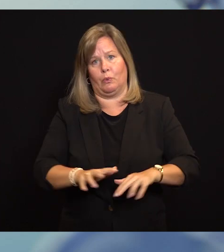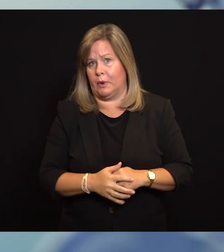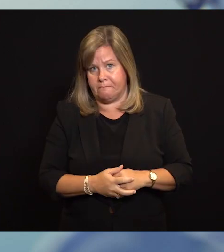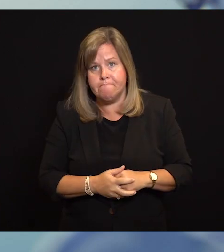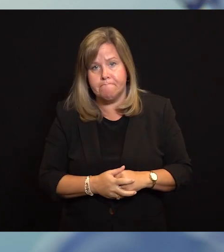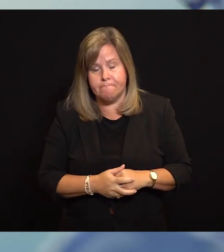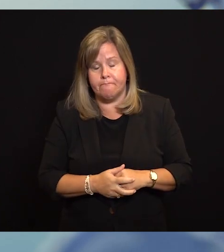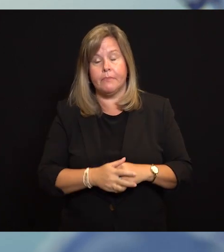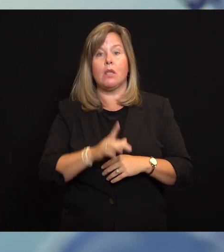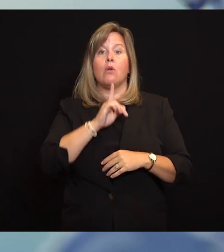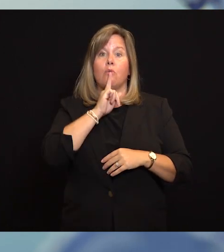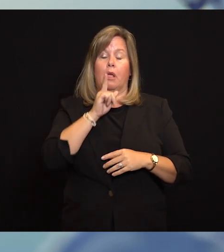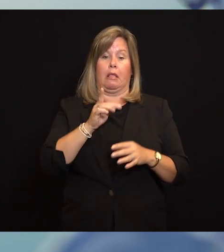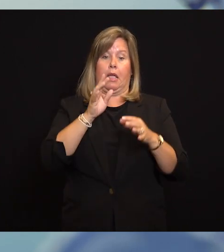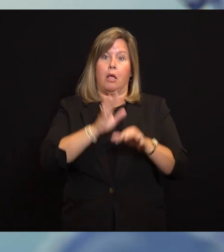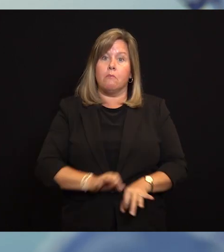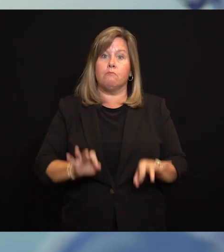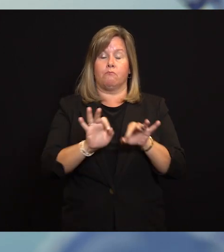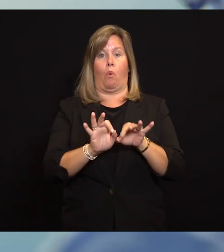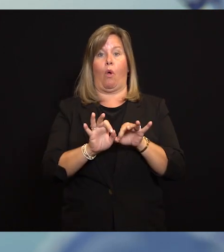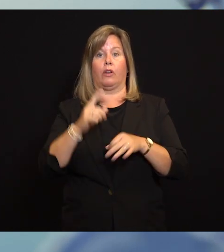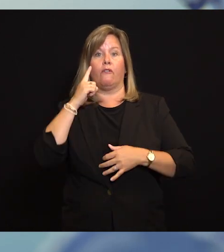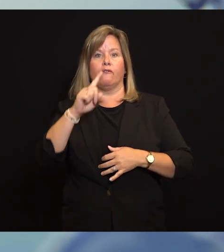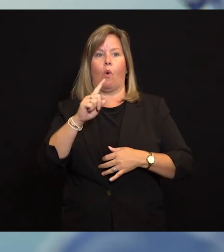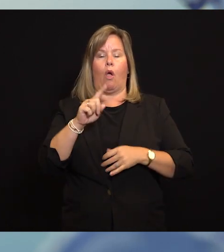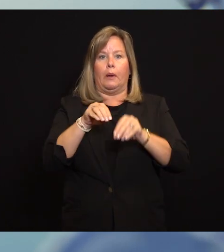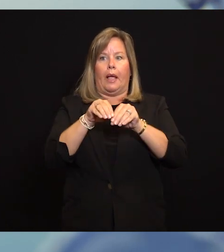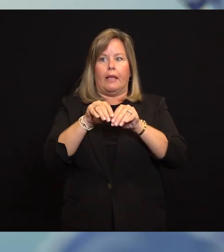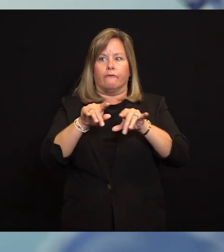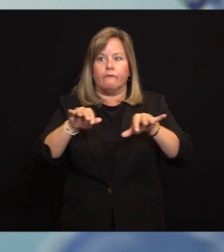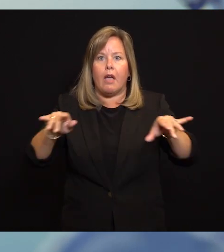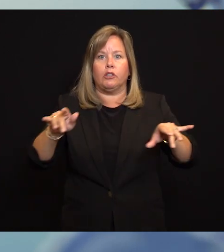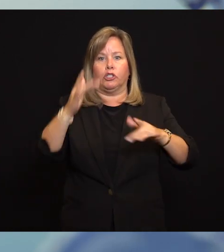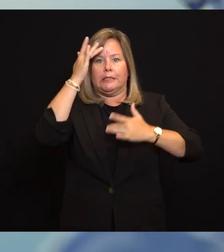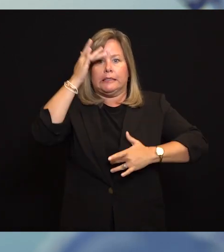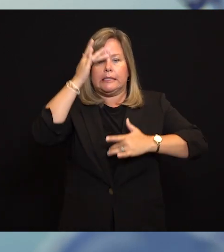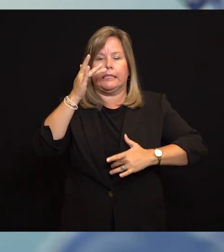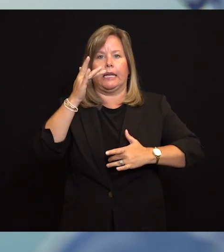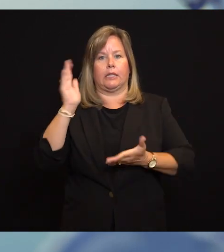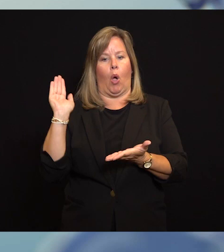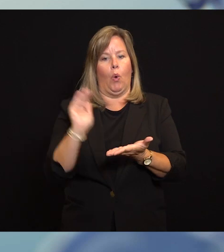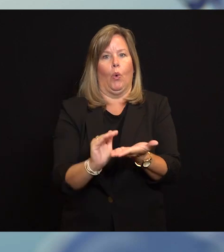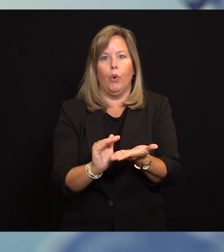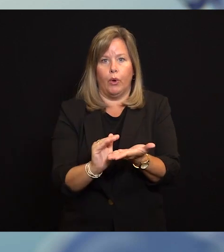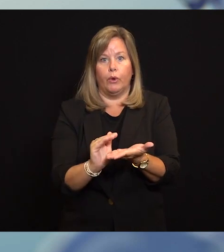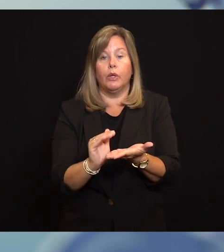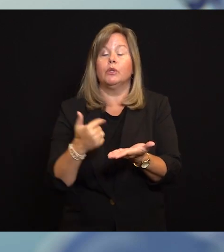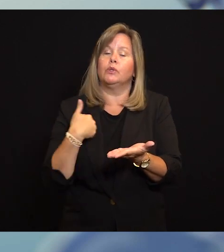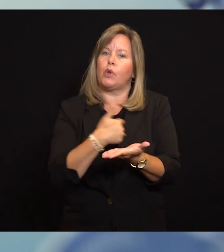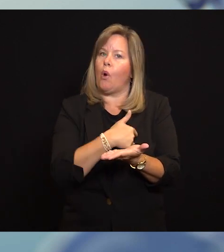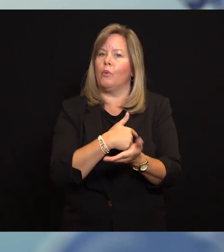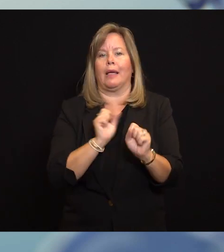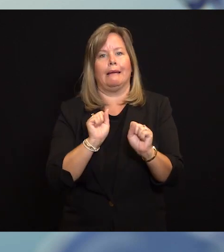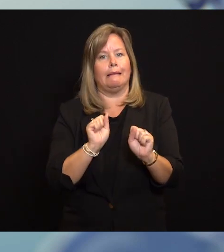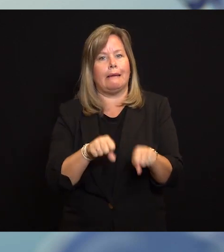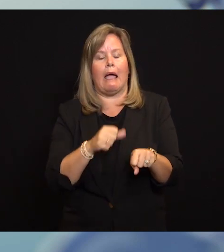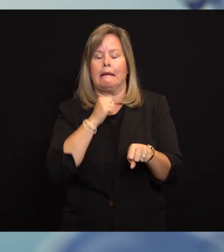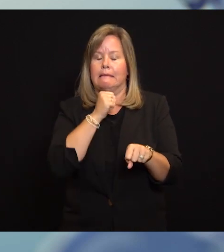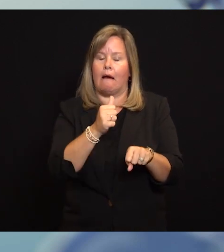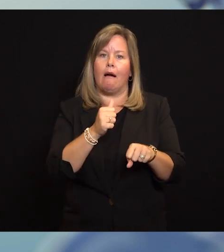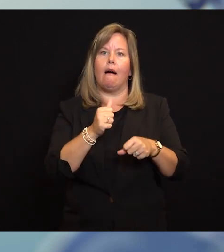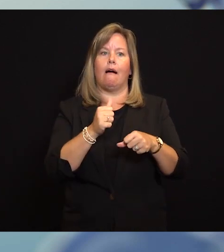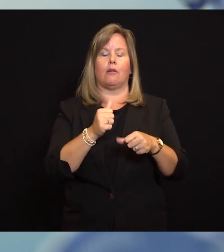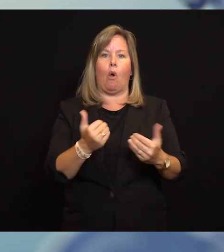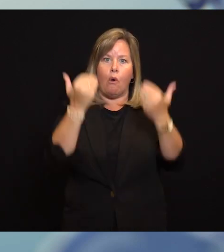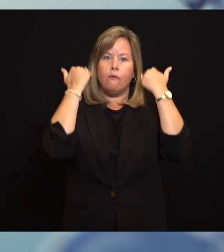incredibly important that we keep infectious disease as low as possible in our community so that we don't overwhelm our hospitals